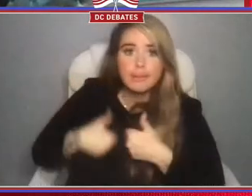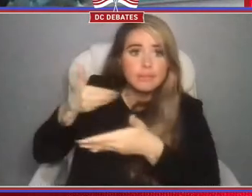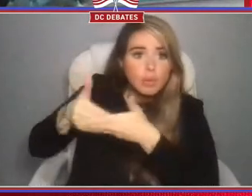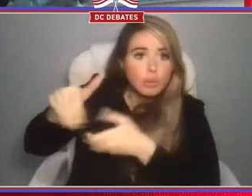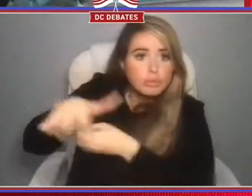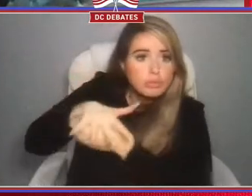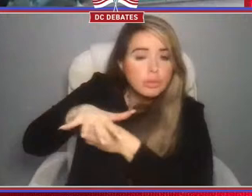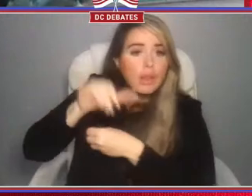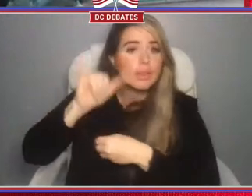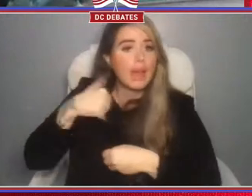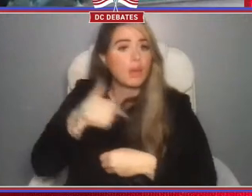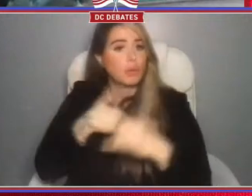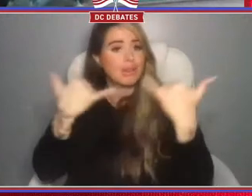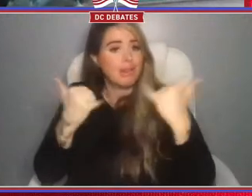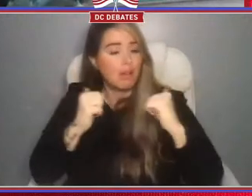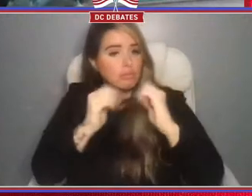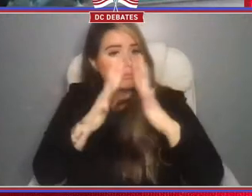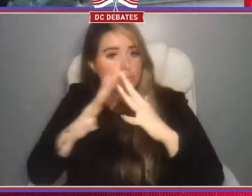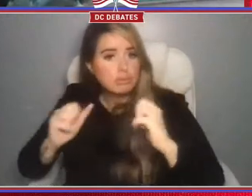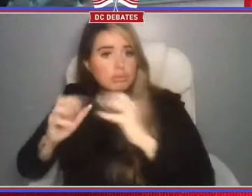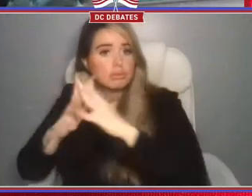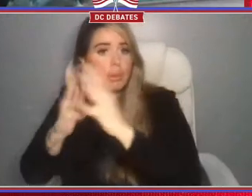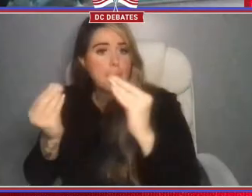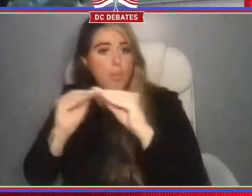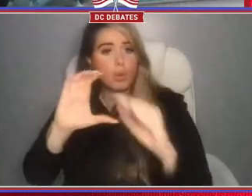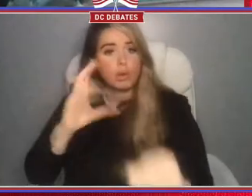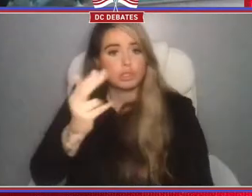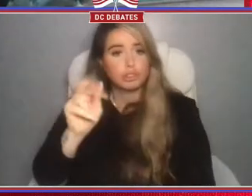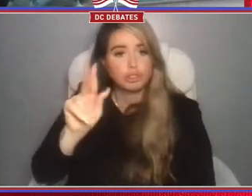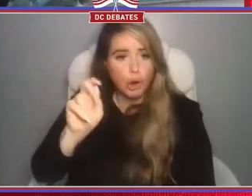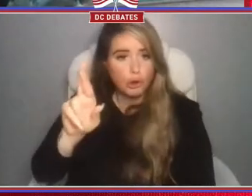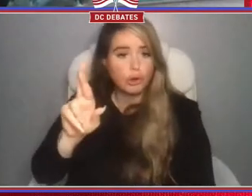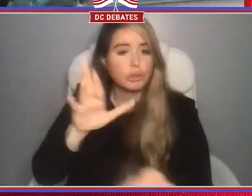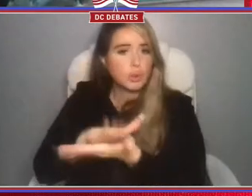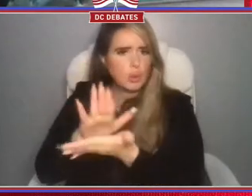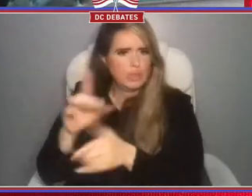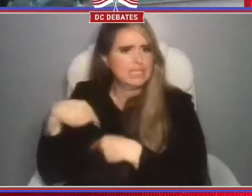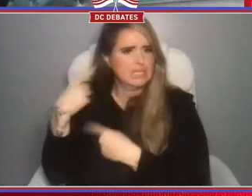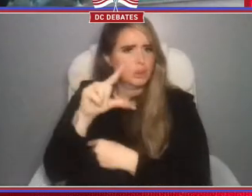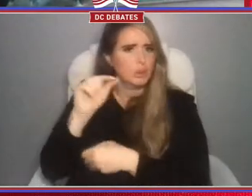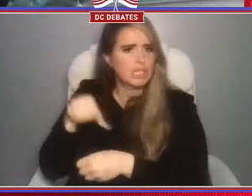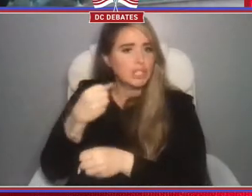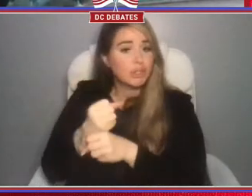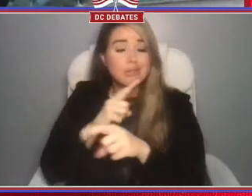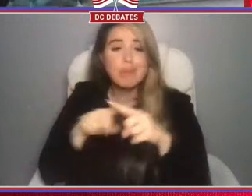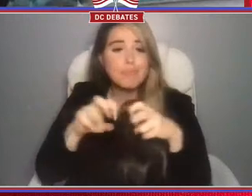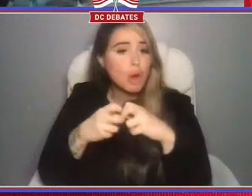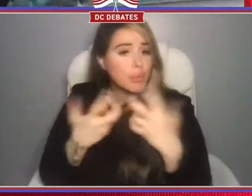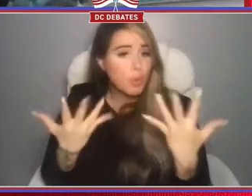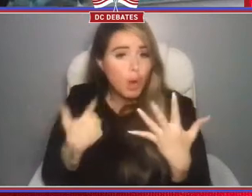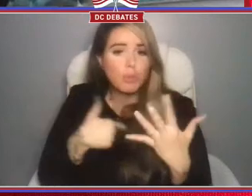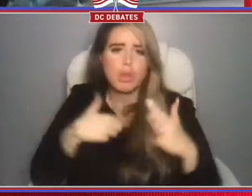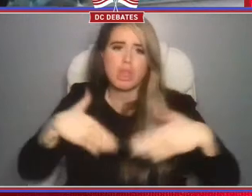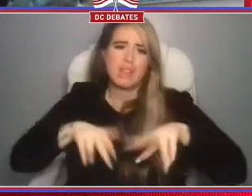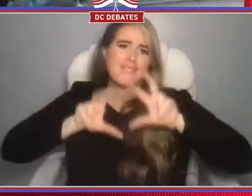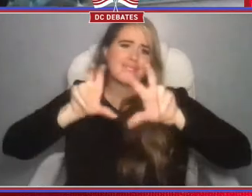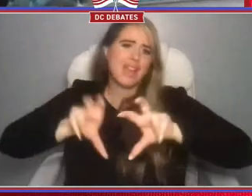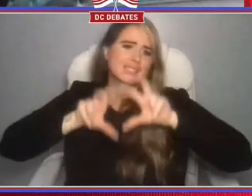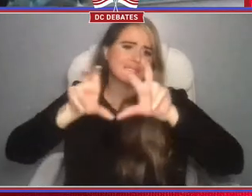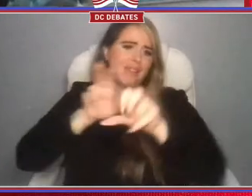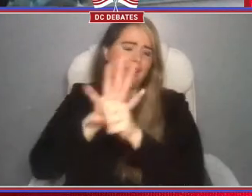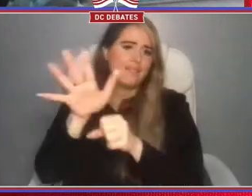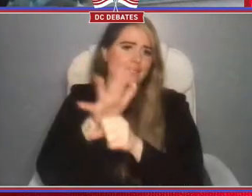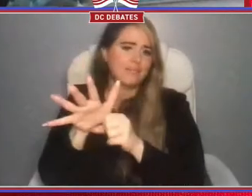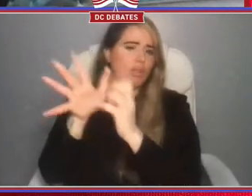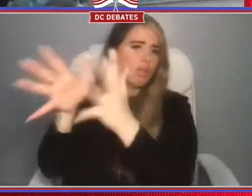charter schools over the last two decades. But the problem is that we are not investing in those schools that have been neglected for far too long.